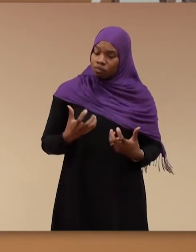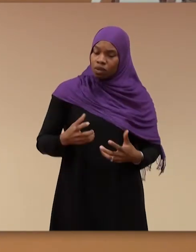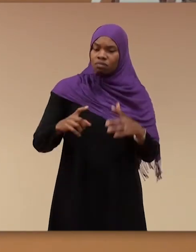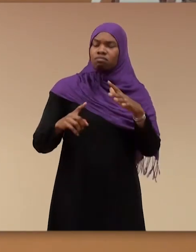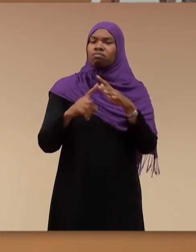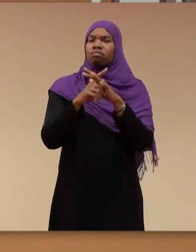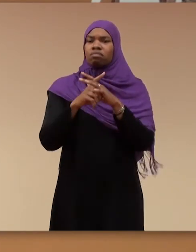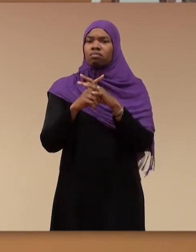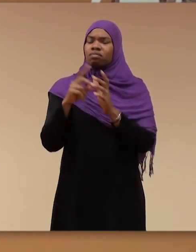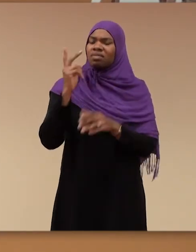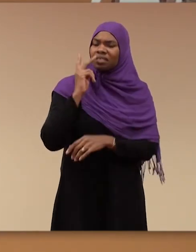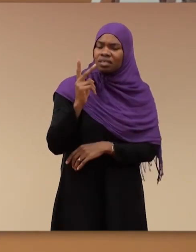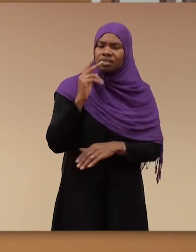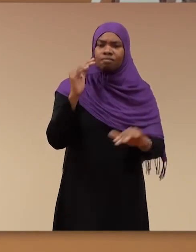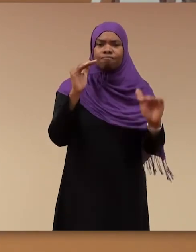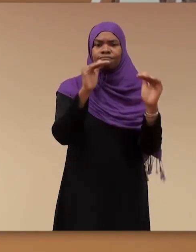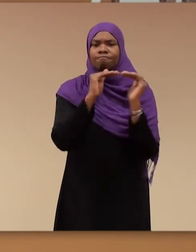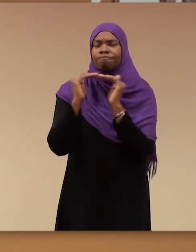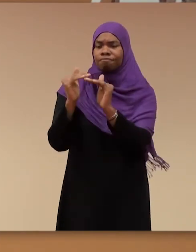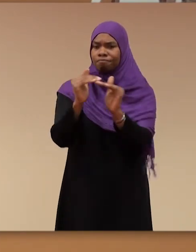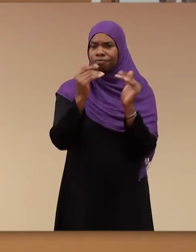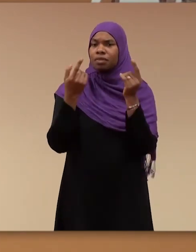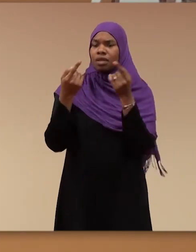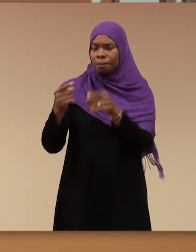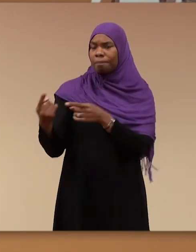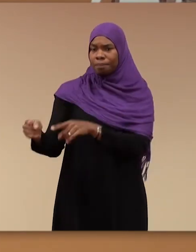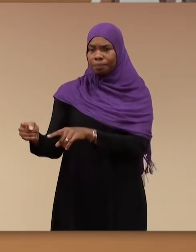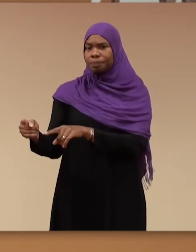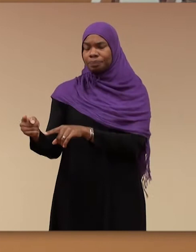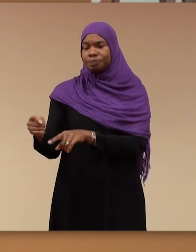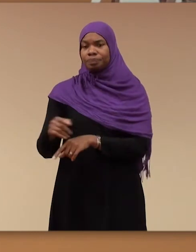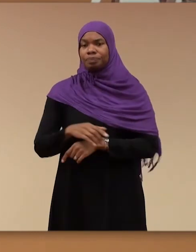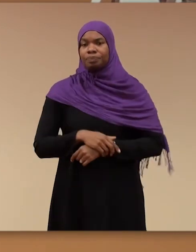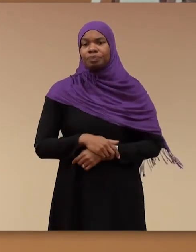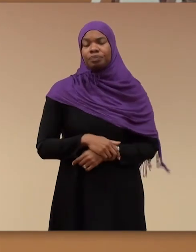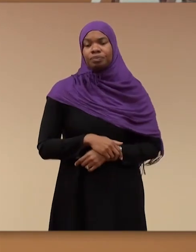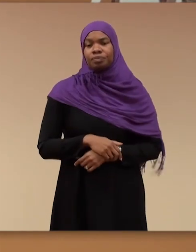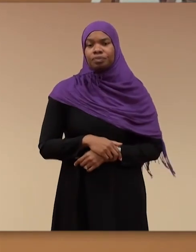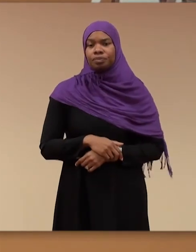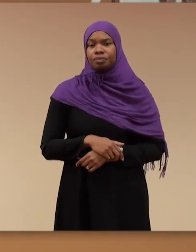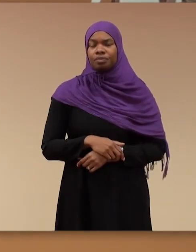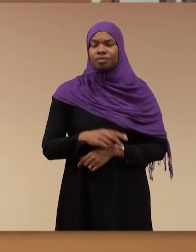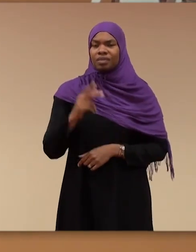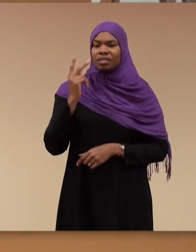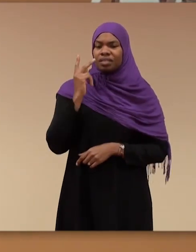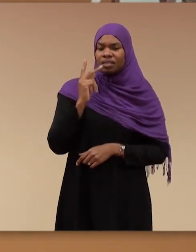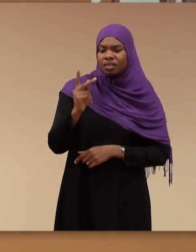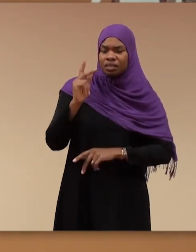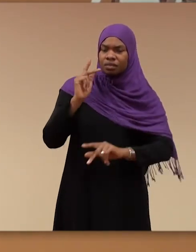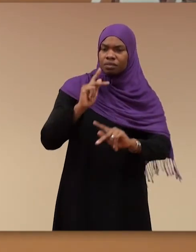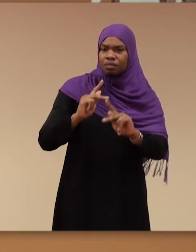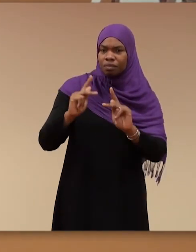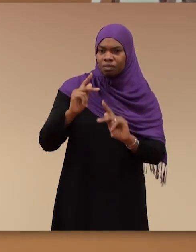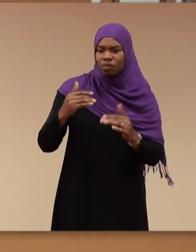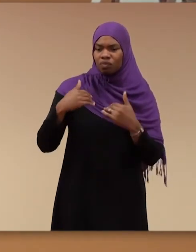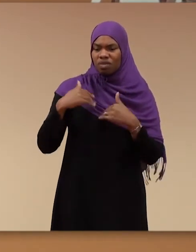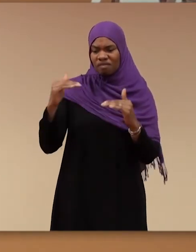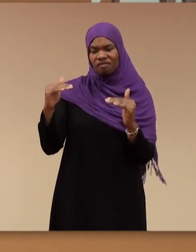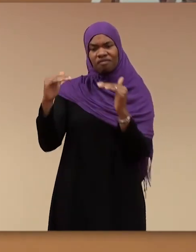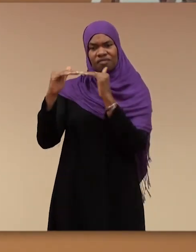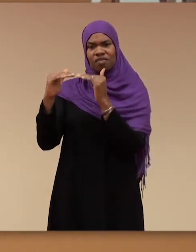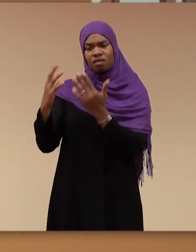see justice being served. He loved to see people being treated fairly and